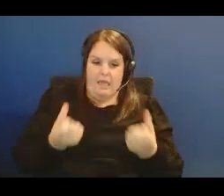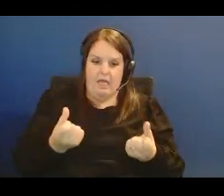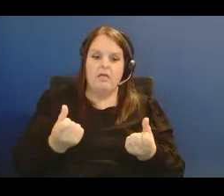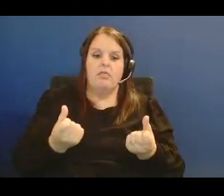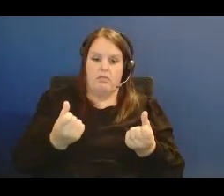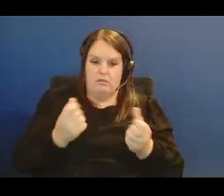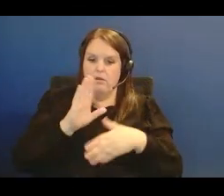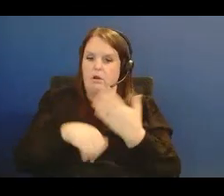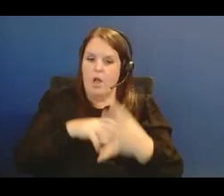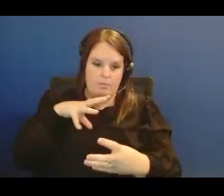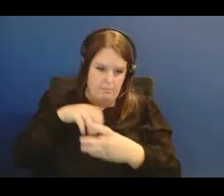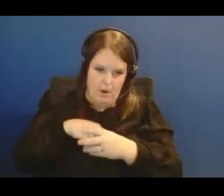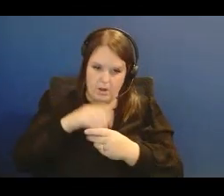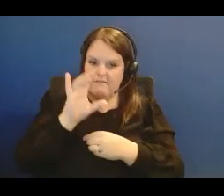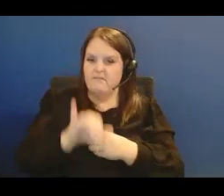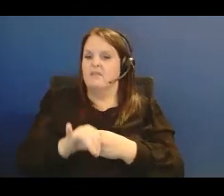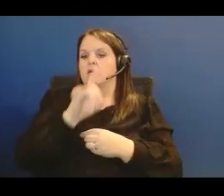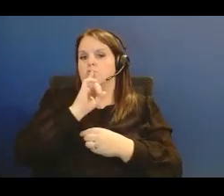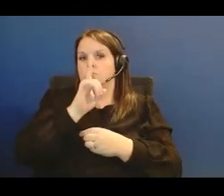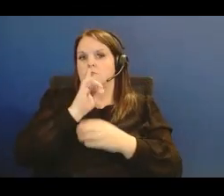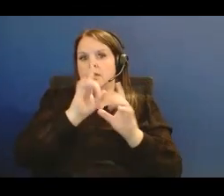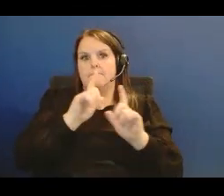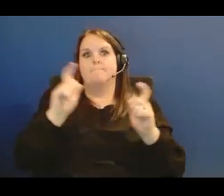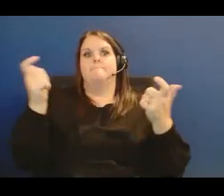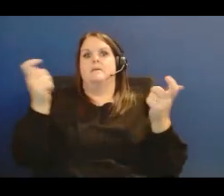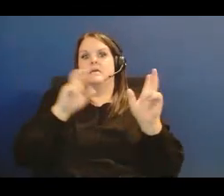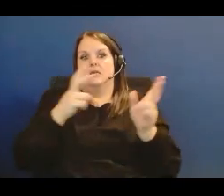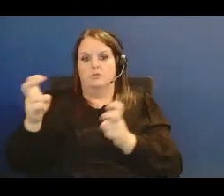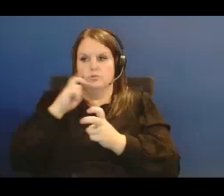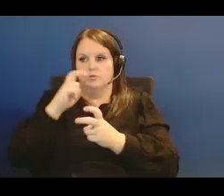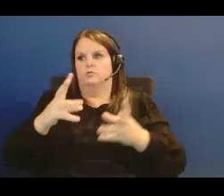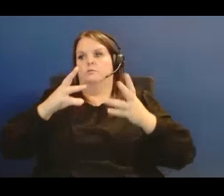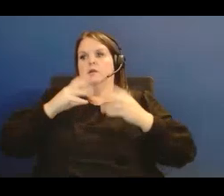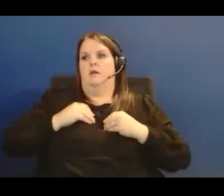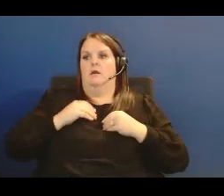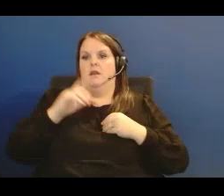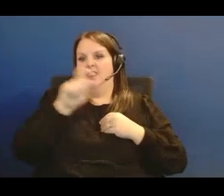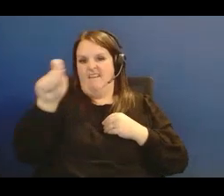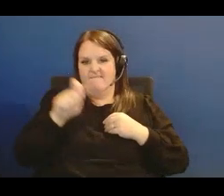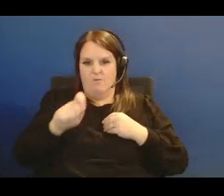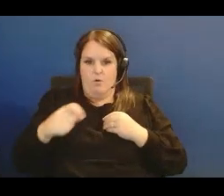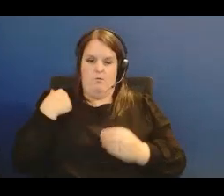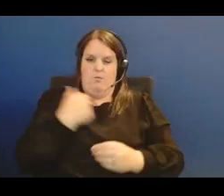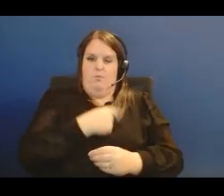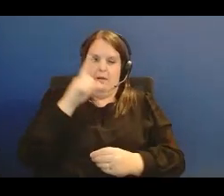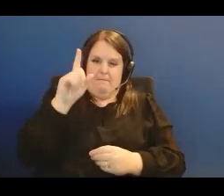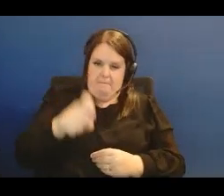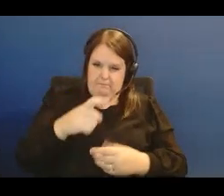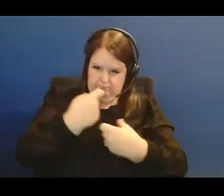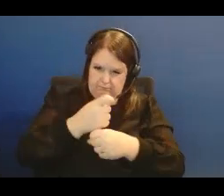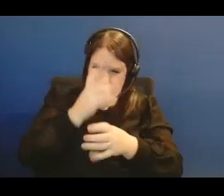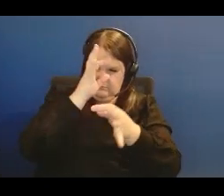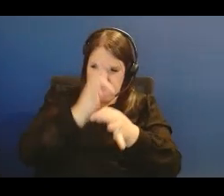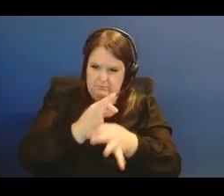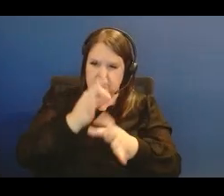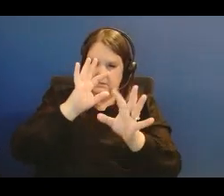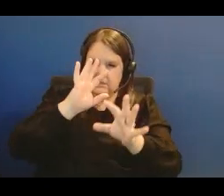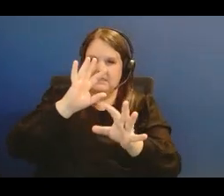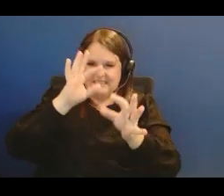all a part of public health. They're just really, really big things to take on, and therefore they have their own departments and